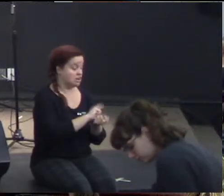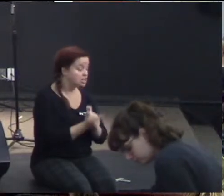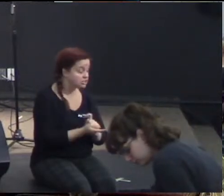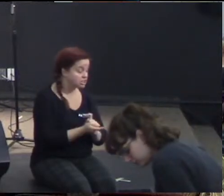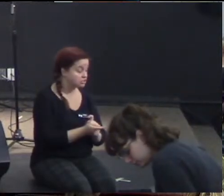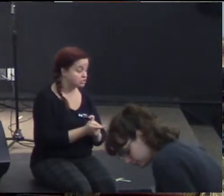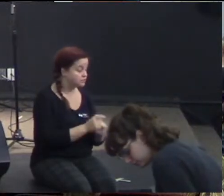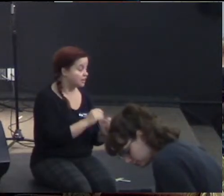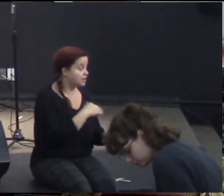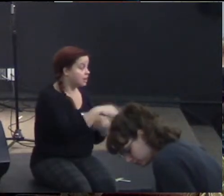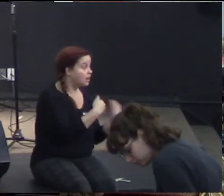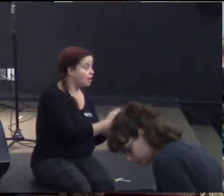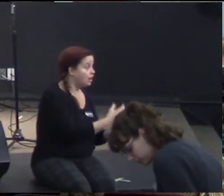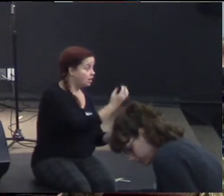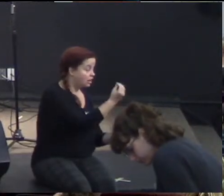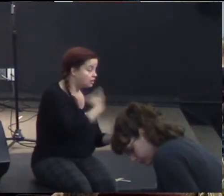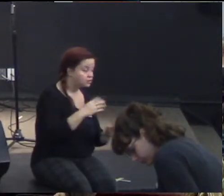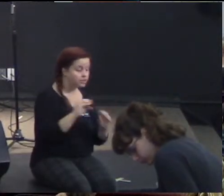truth.